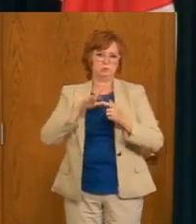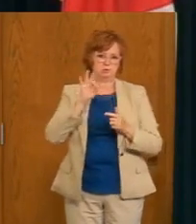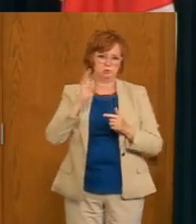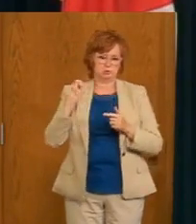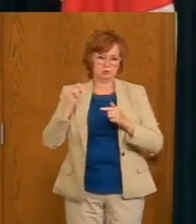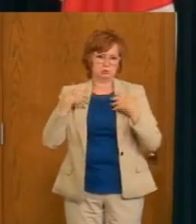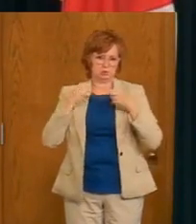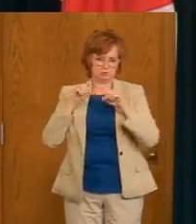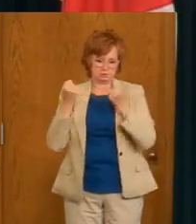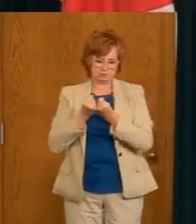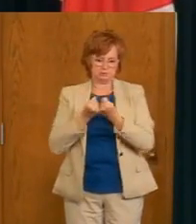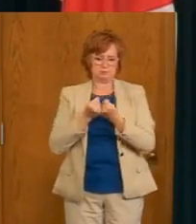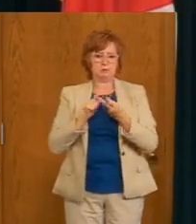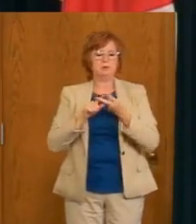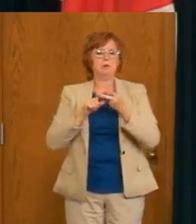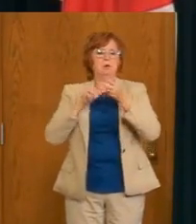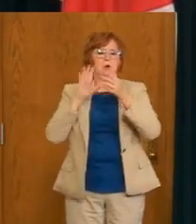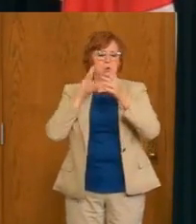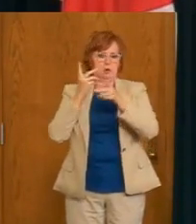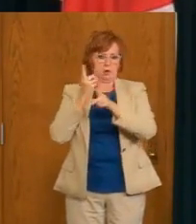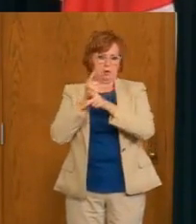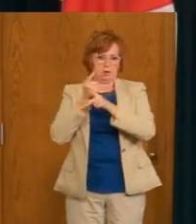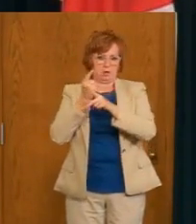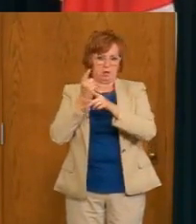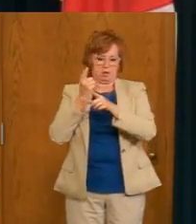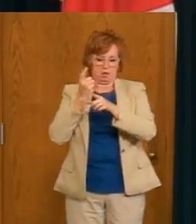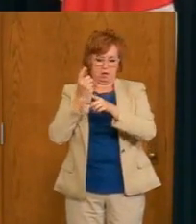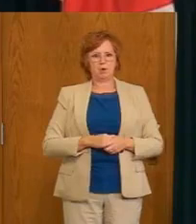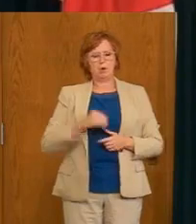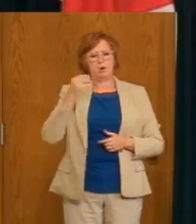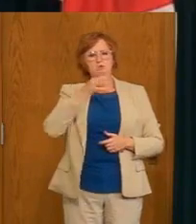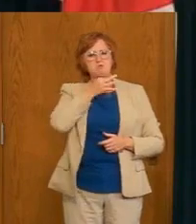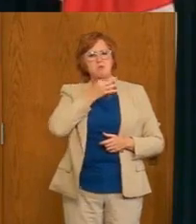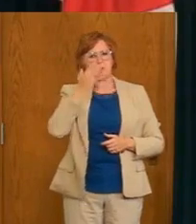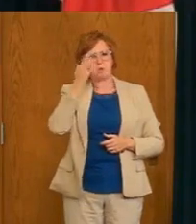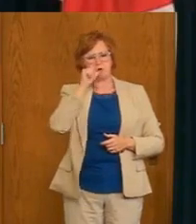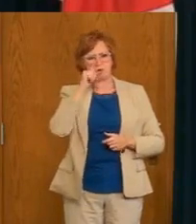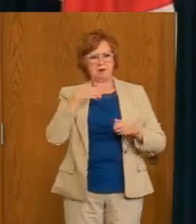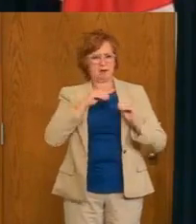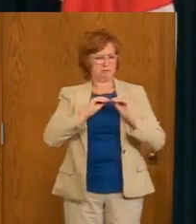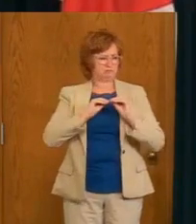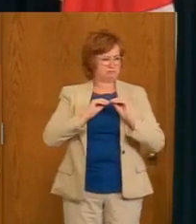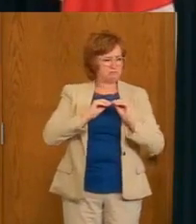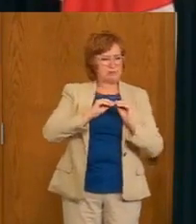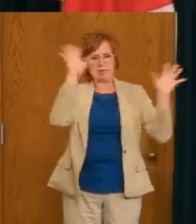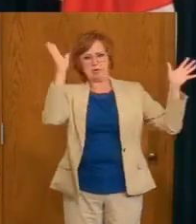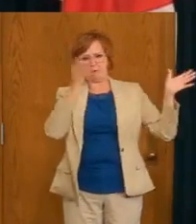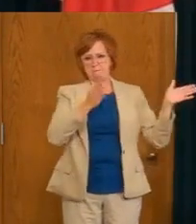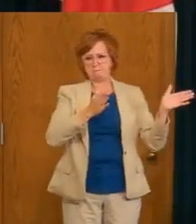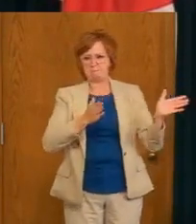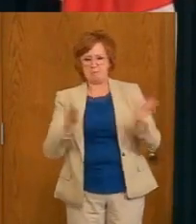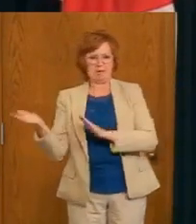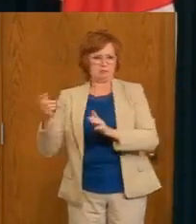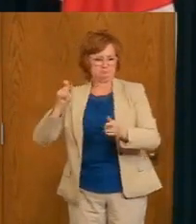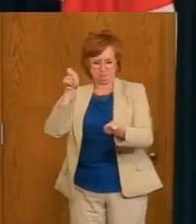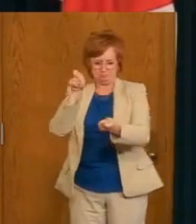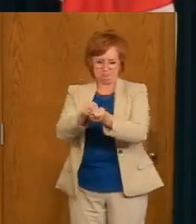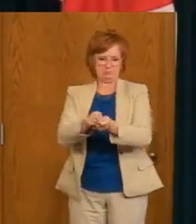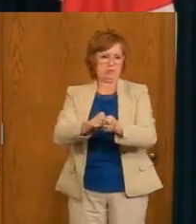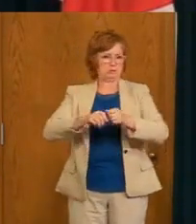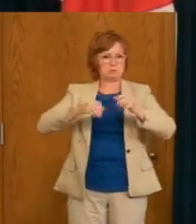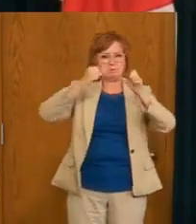deck. It's a lot of work, finding all the contacts, supporting people to isolate, and that is continuing. And I'll maybe ask Scott